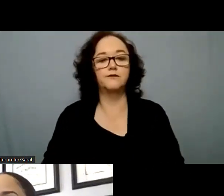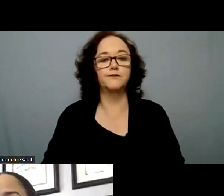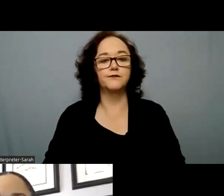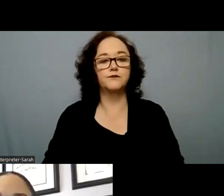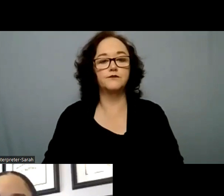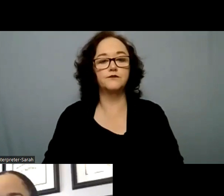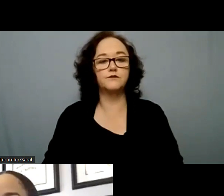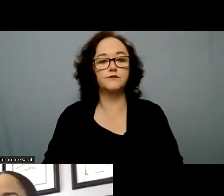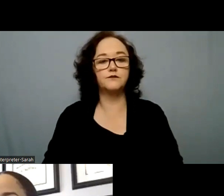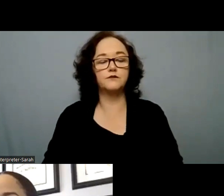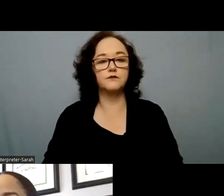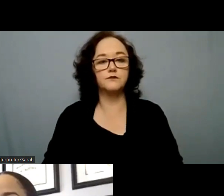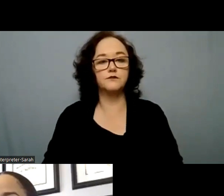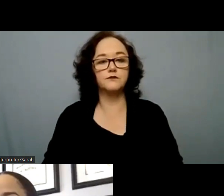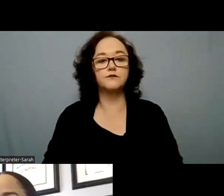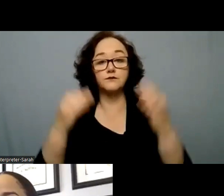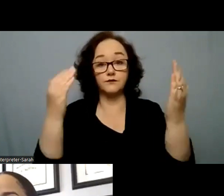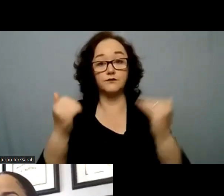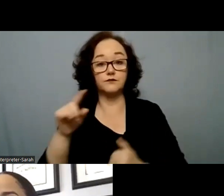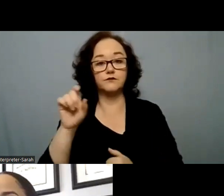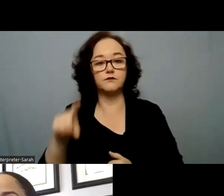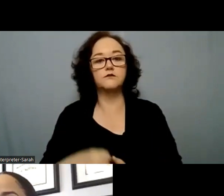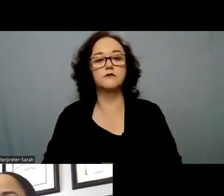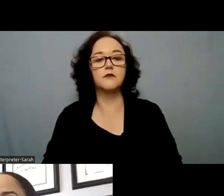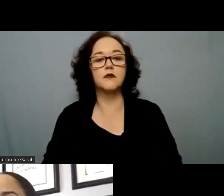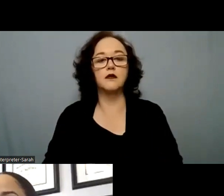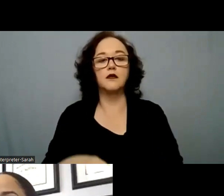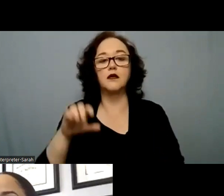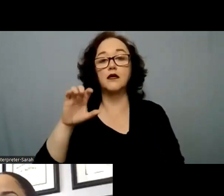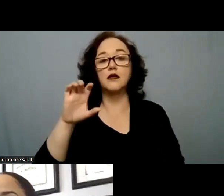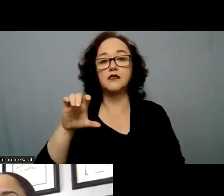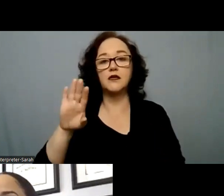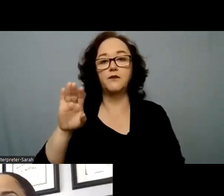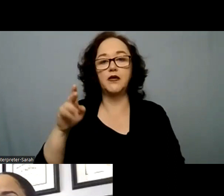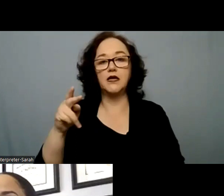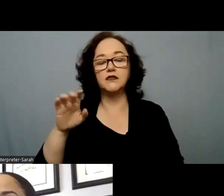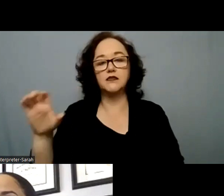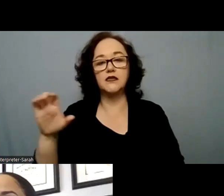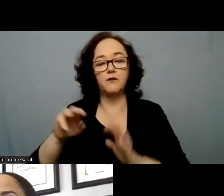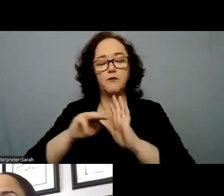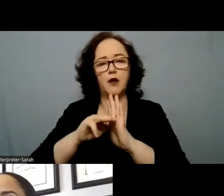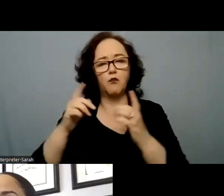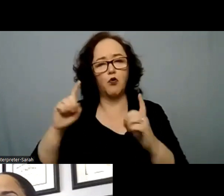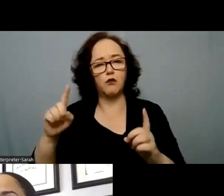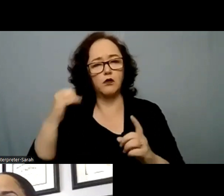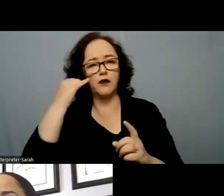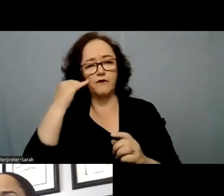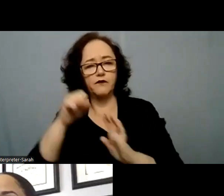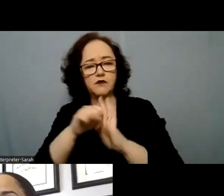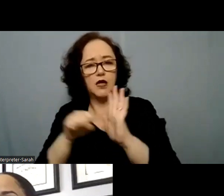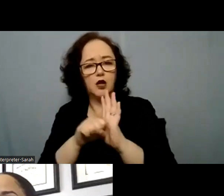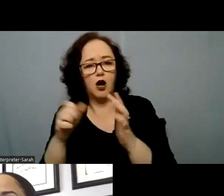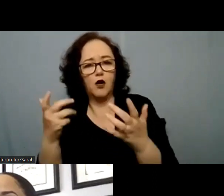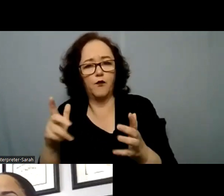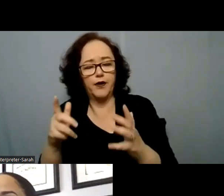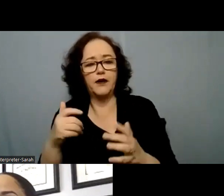Awesome. Okay, next question. How does the CCBHC model work in states that already have value-based payment models